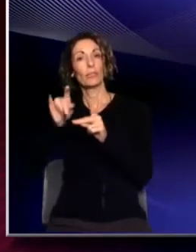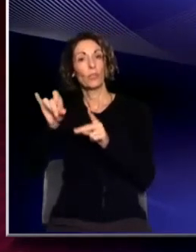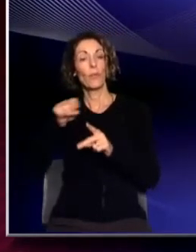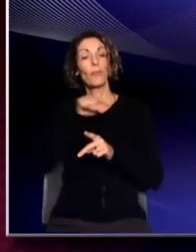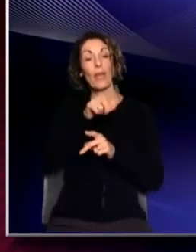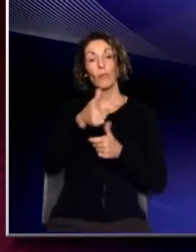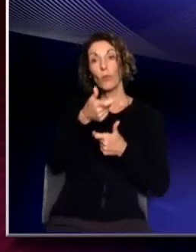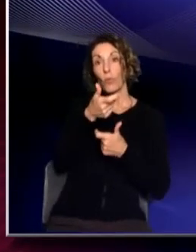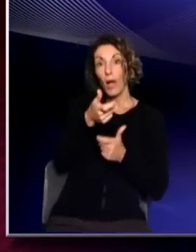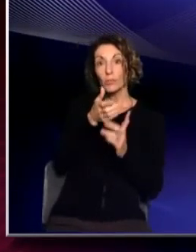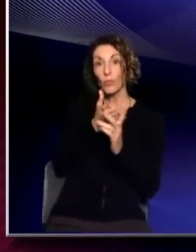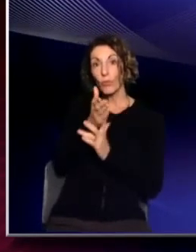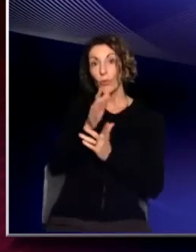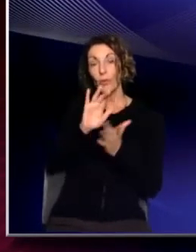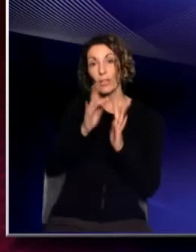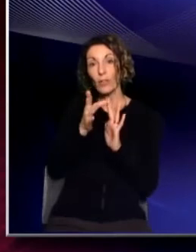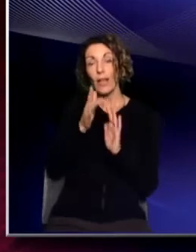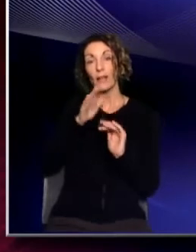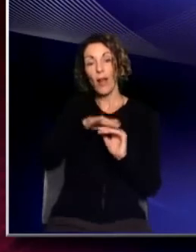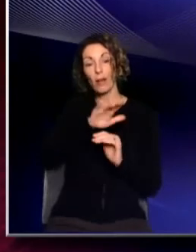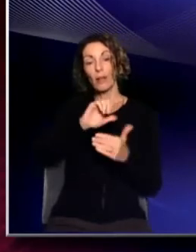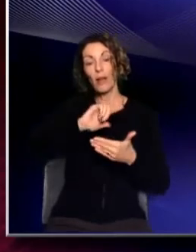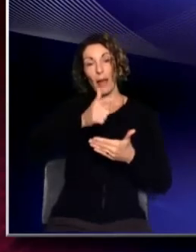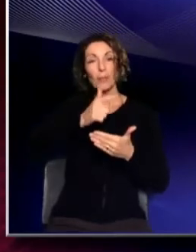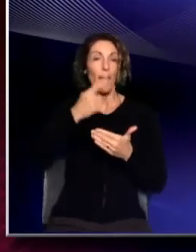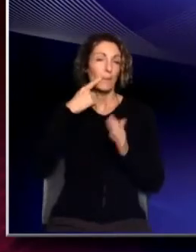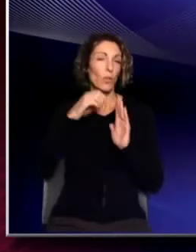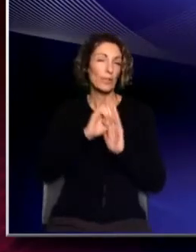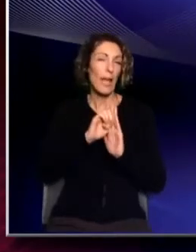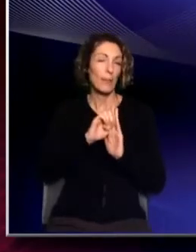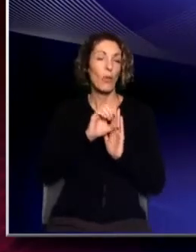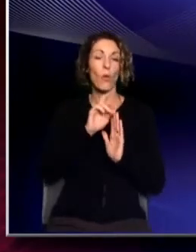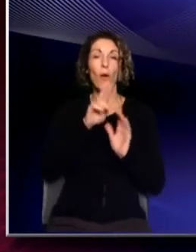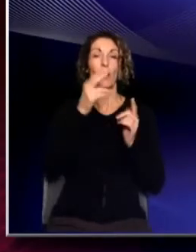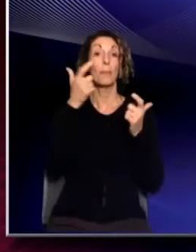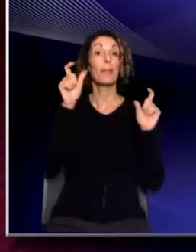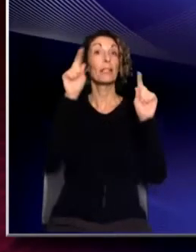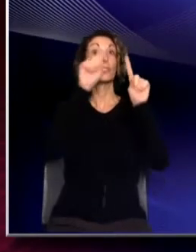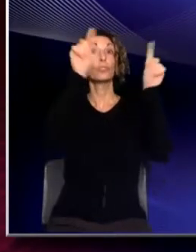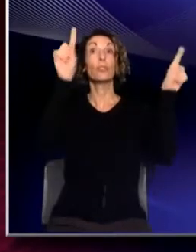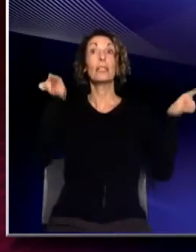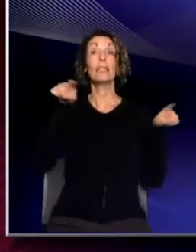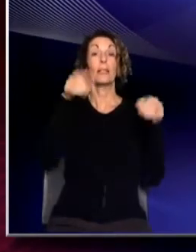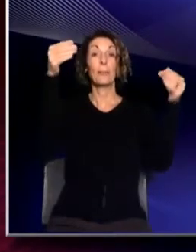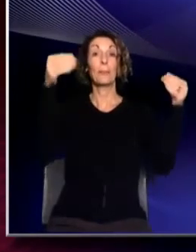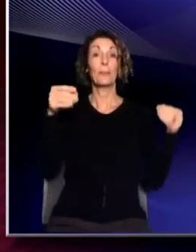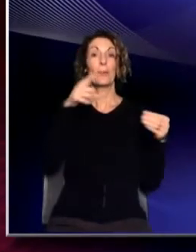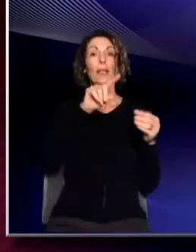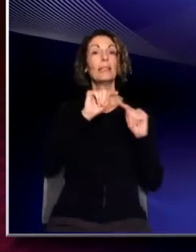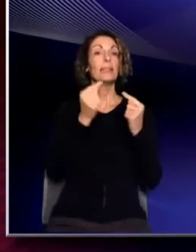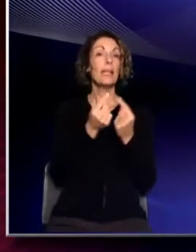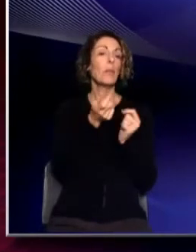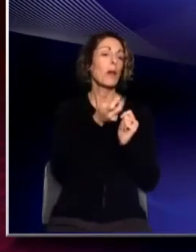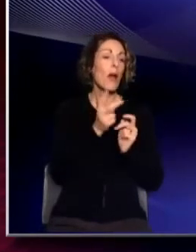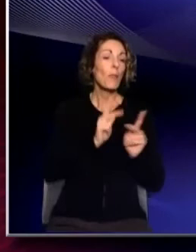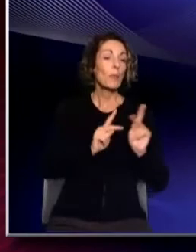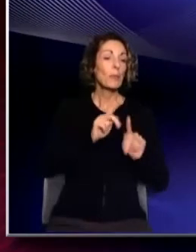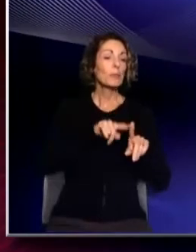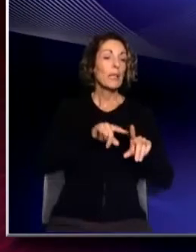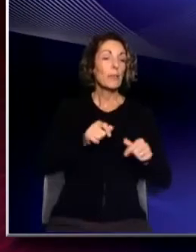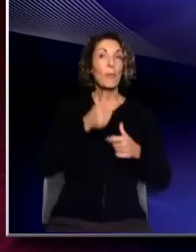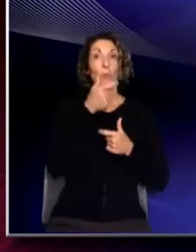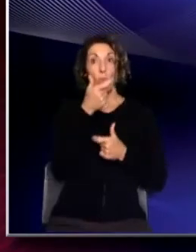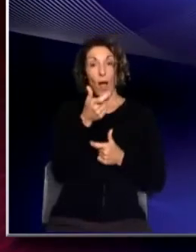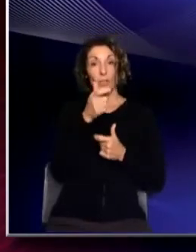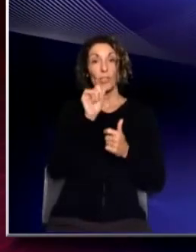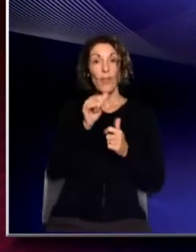the internet on your laptop, for instance, or a big screen as a team, a couple people at once. You would watch the live stream